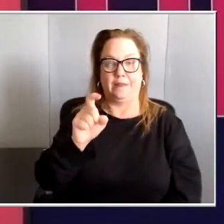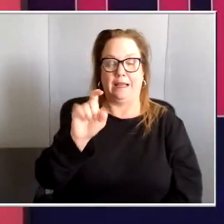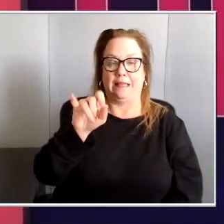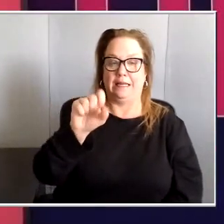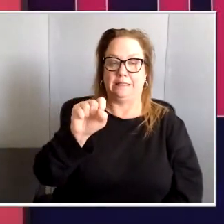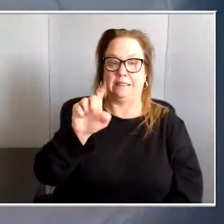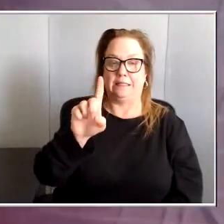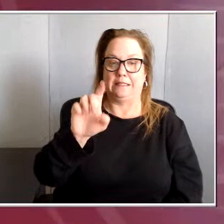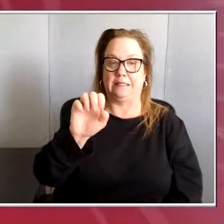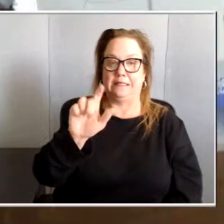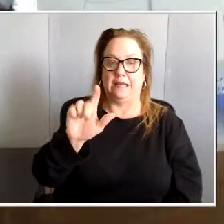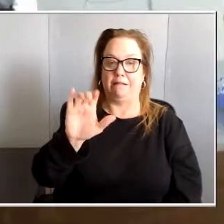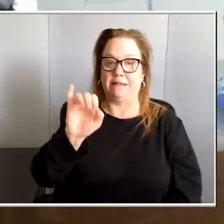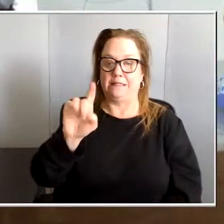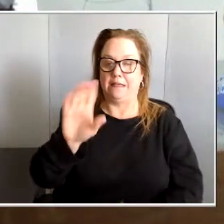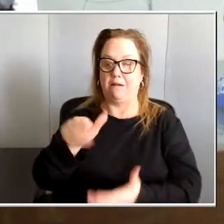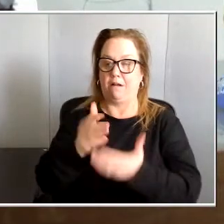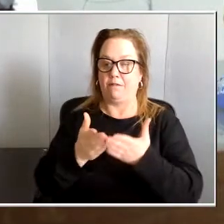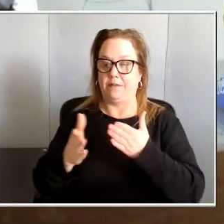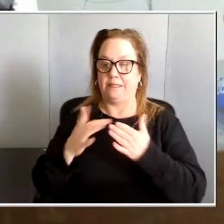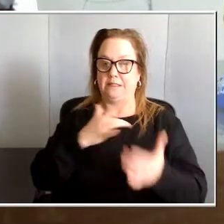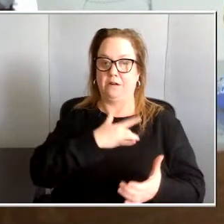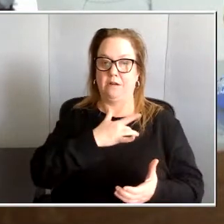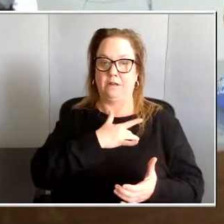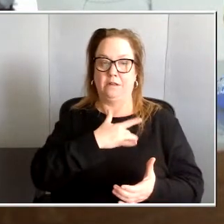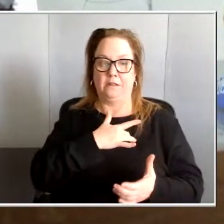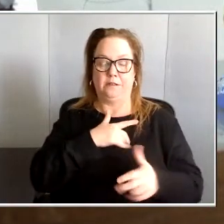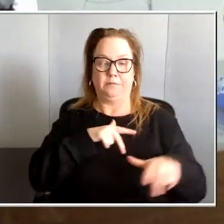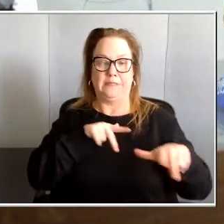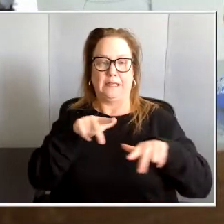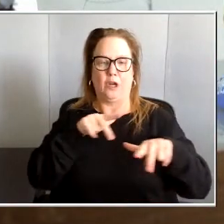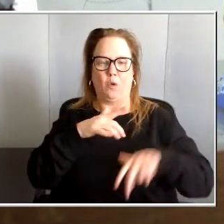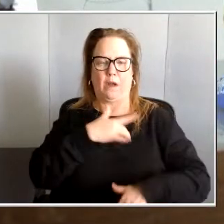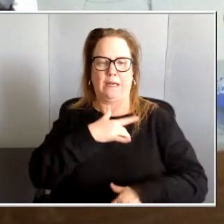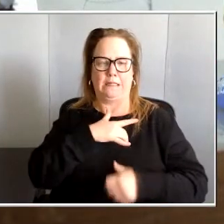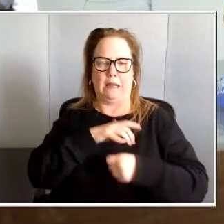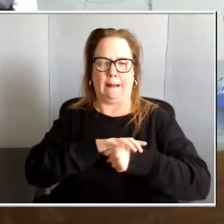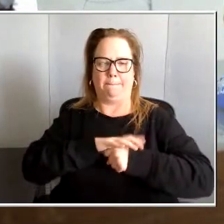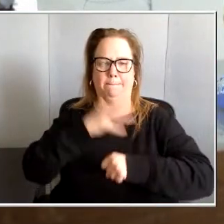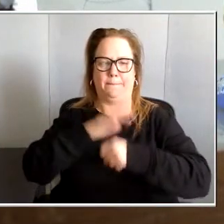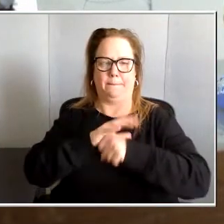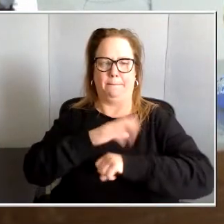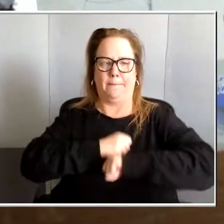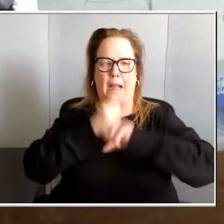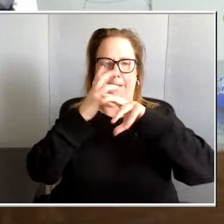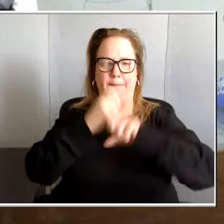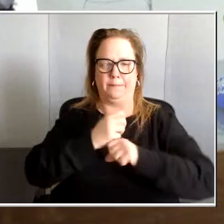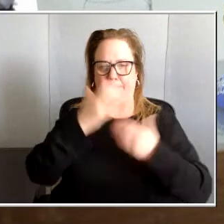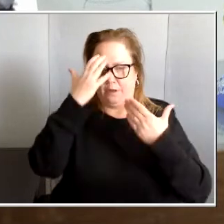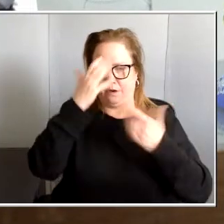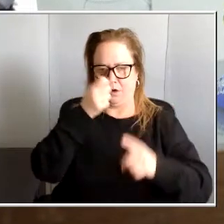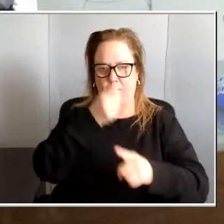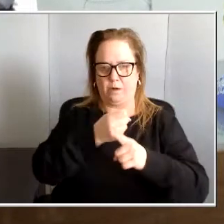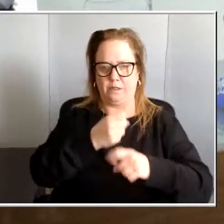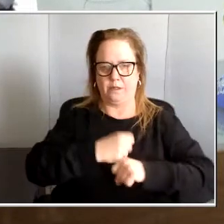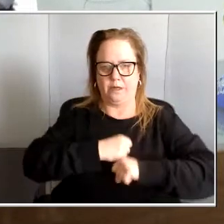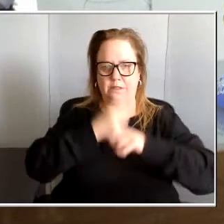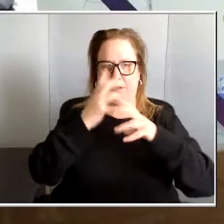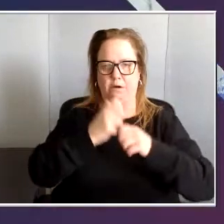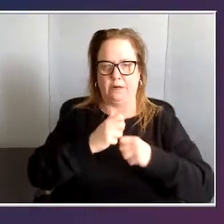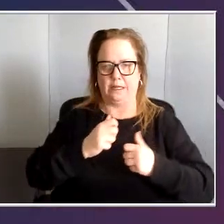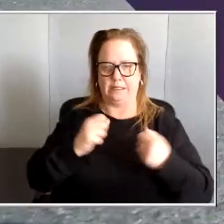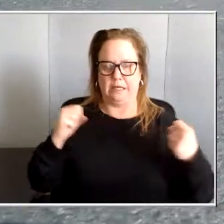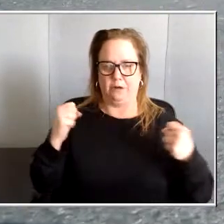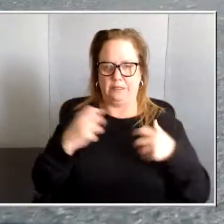next All Things Heart. It's like you're a walking time bomb. You don't know when it's going to explode. It's pretty